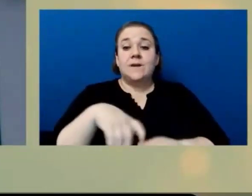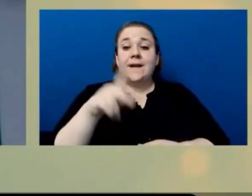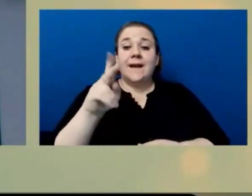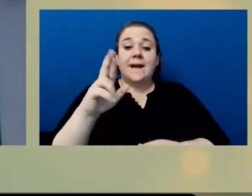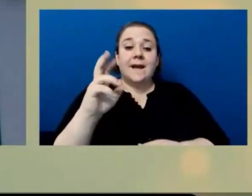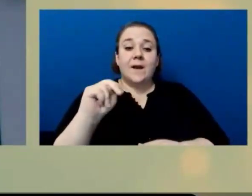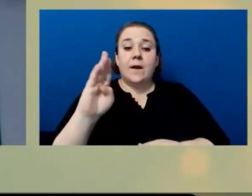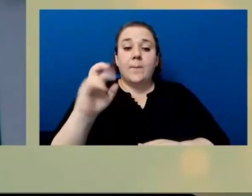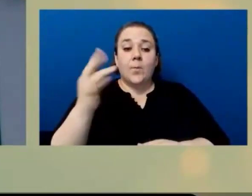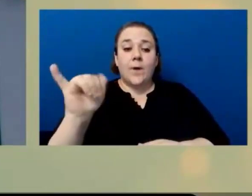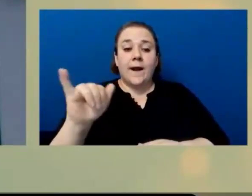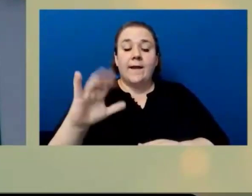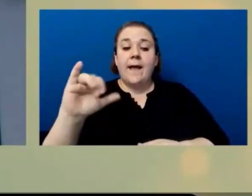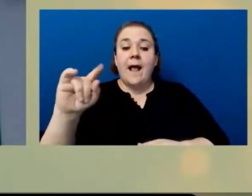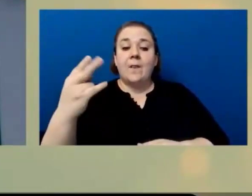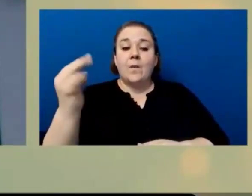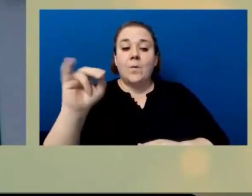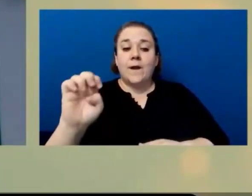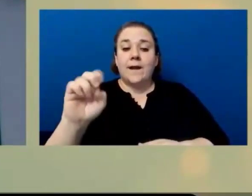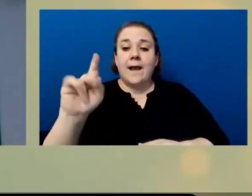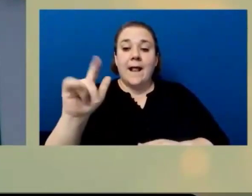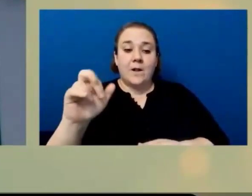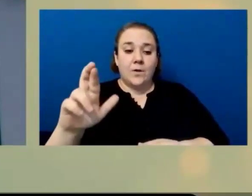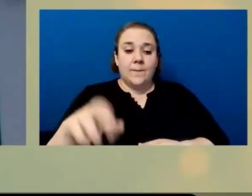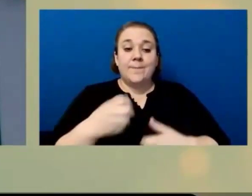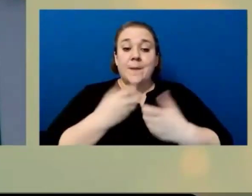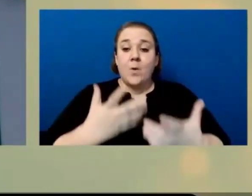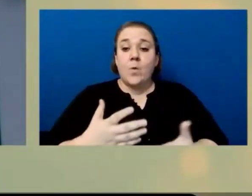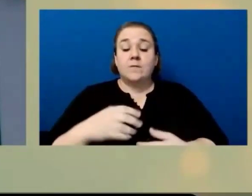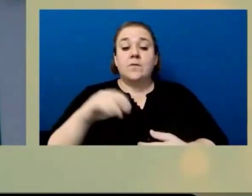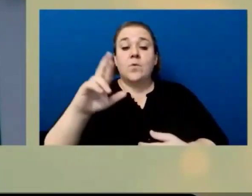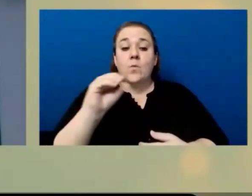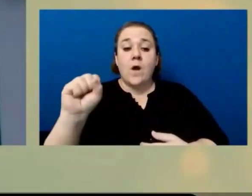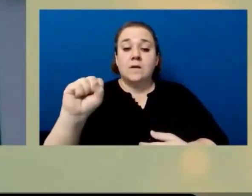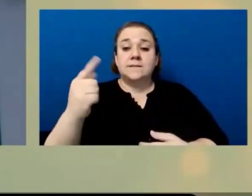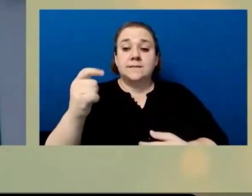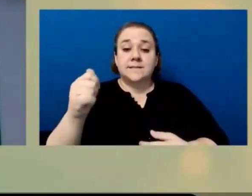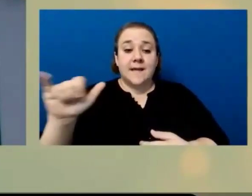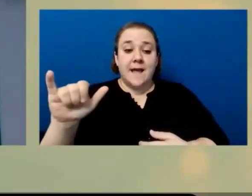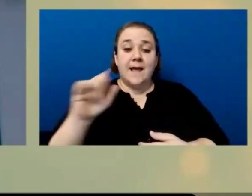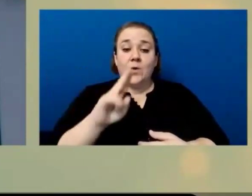influence, particularly the work of theologians Karen Bray and Catherine Keller, the poet Ross